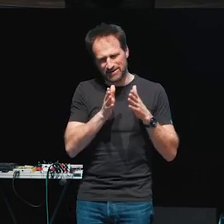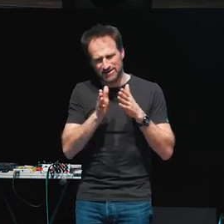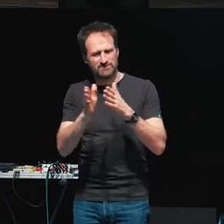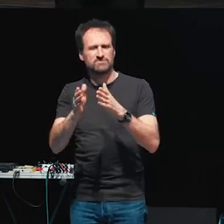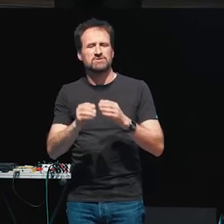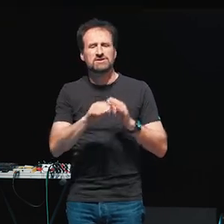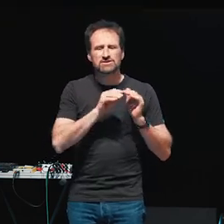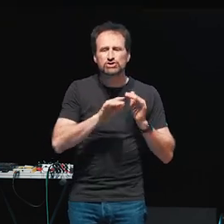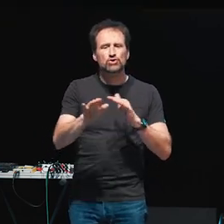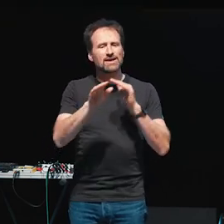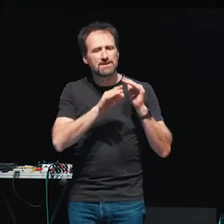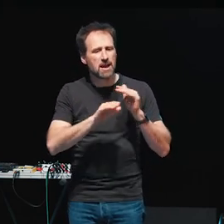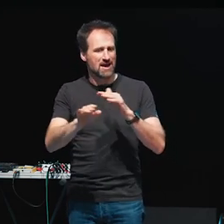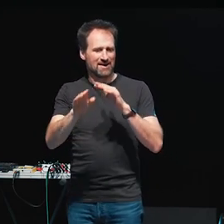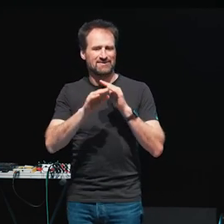streamlined data exchanges.